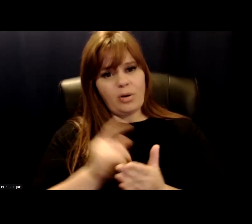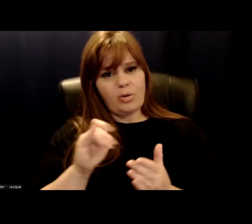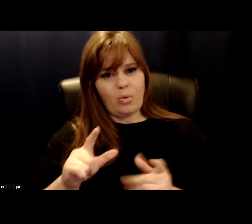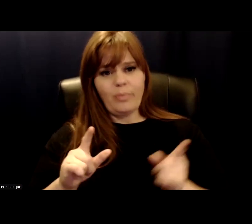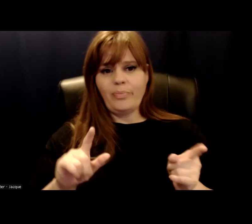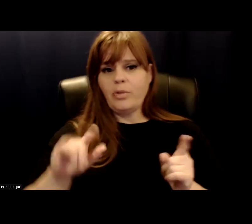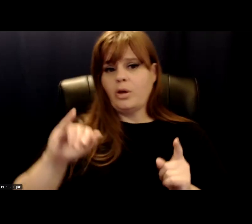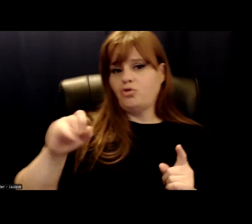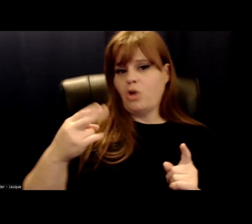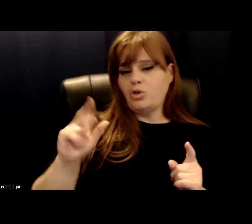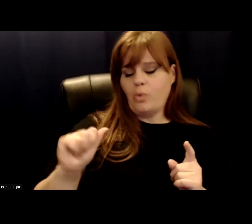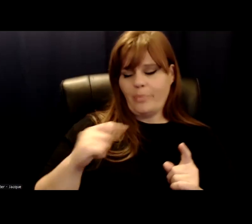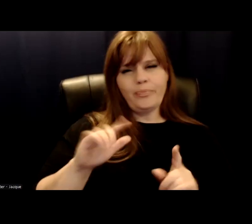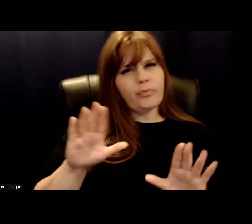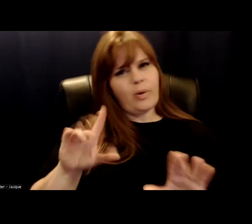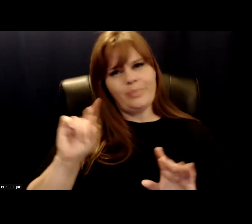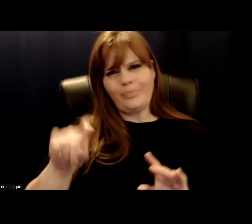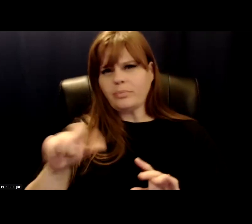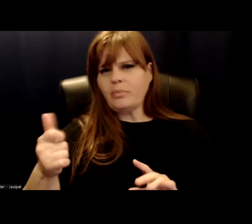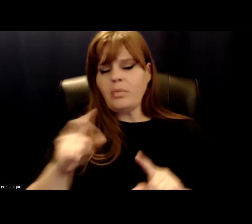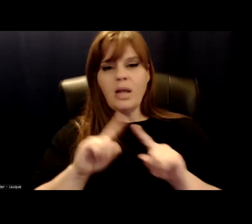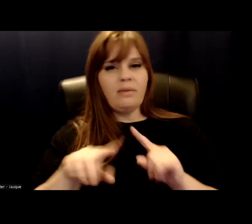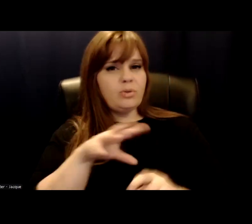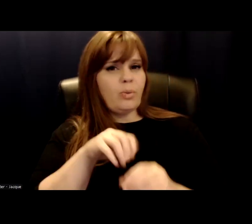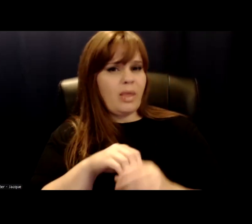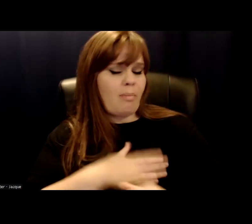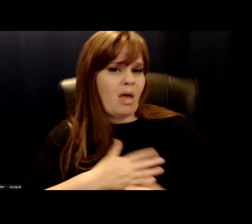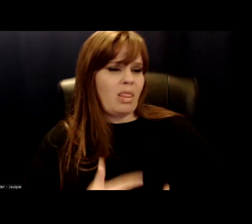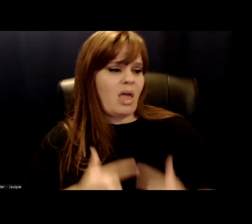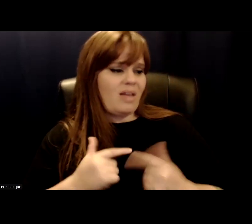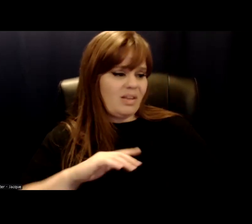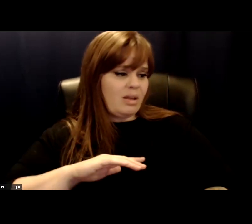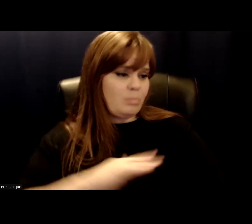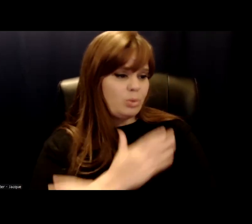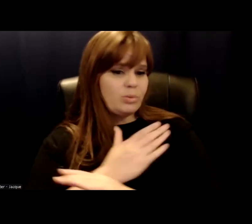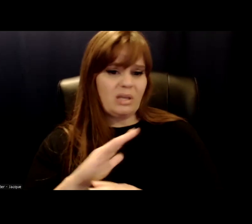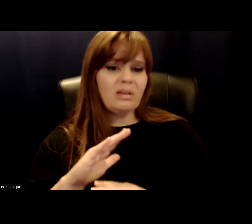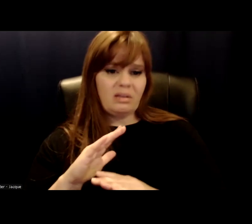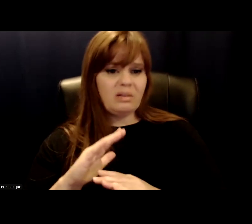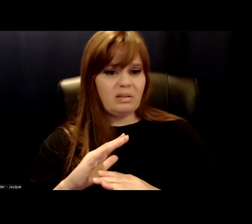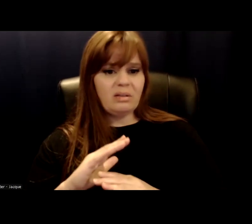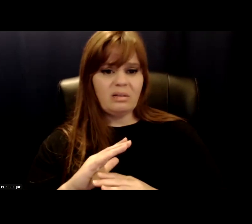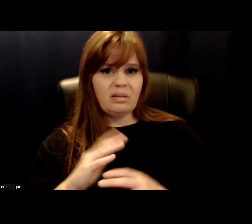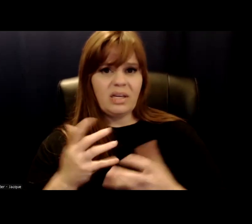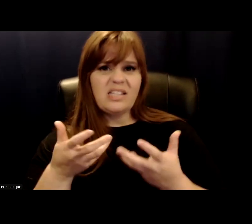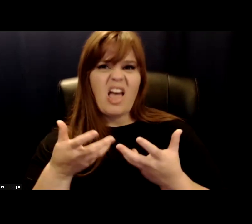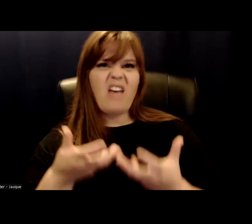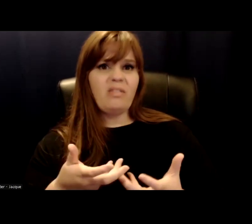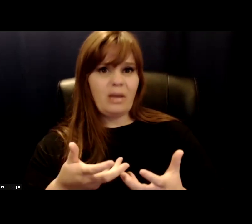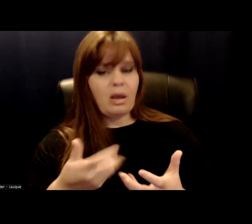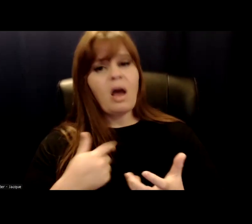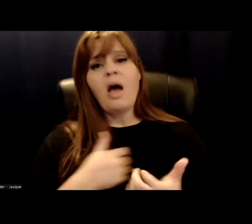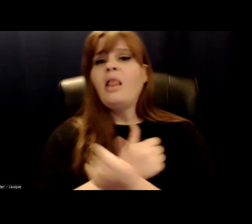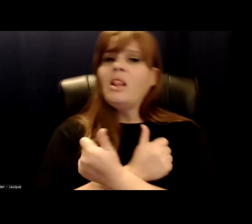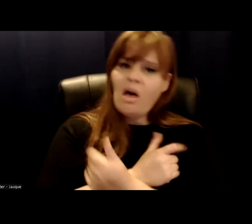Another one of these differences in my life, music is heavy. I love it,